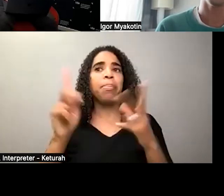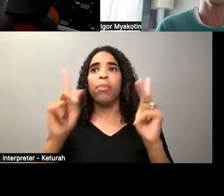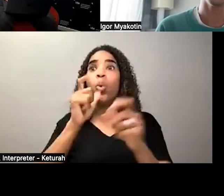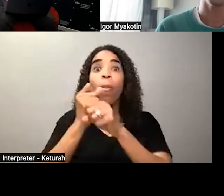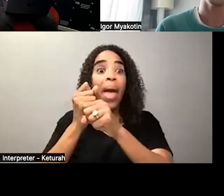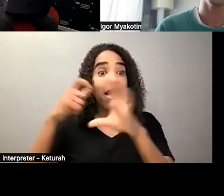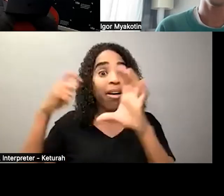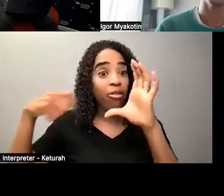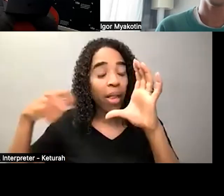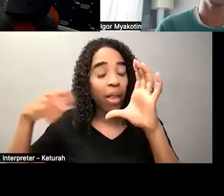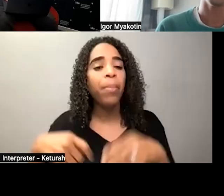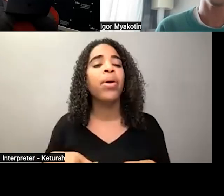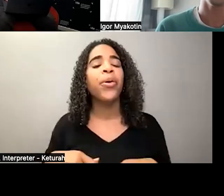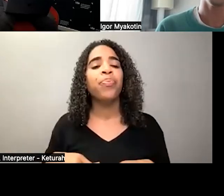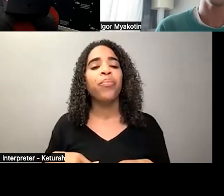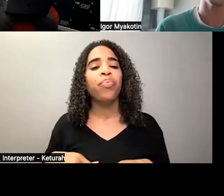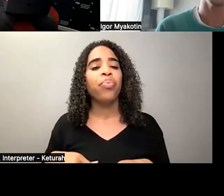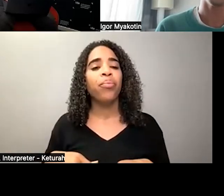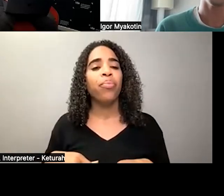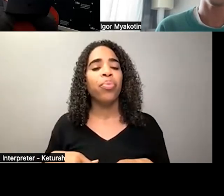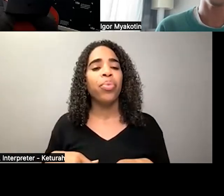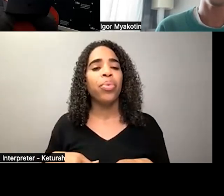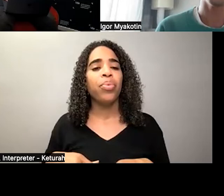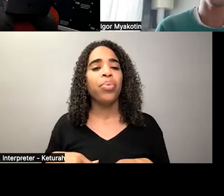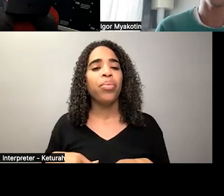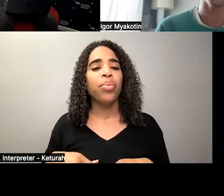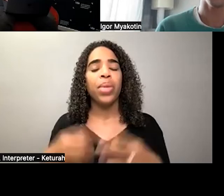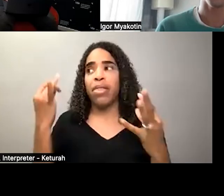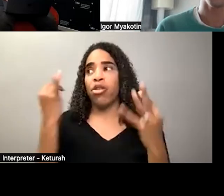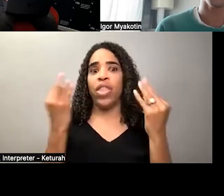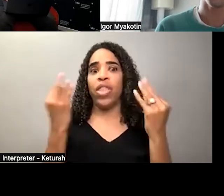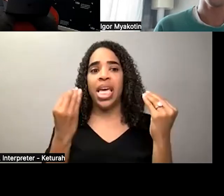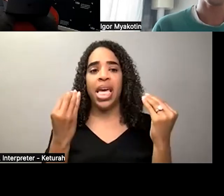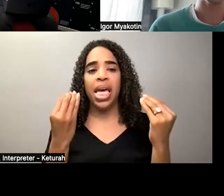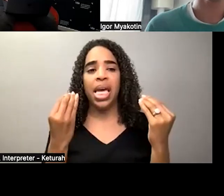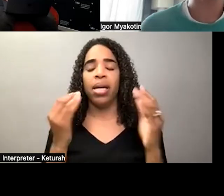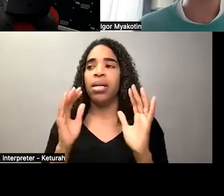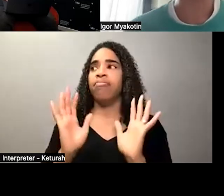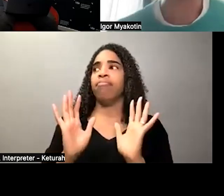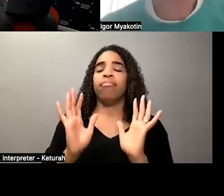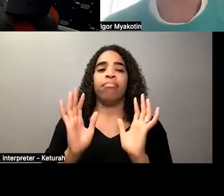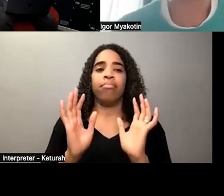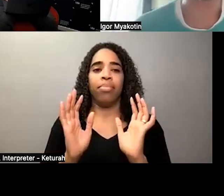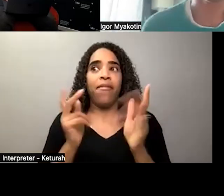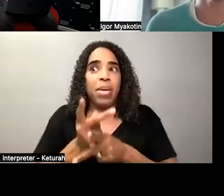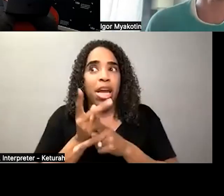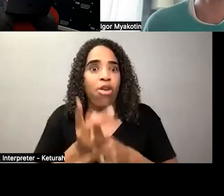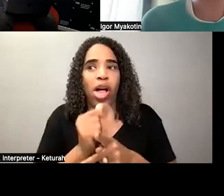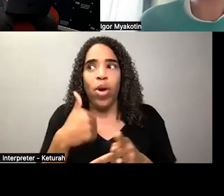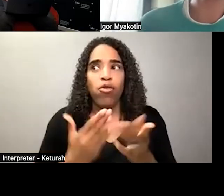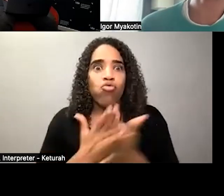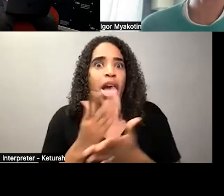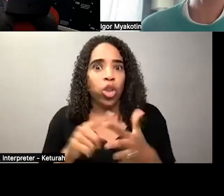in prison. They don't have the rights to get out of their places, they are